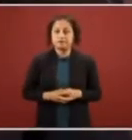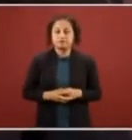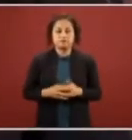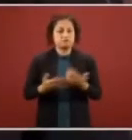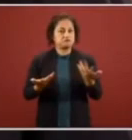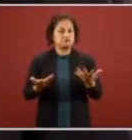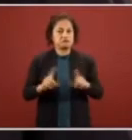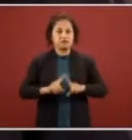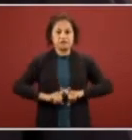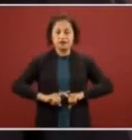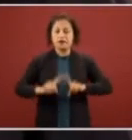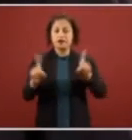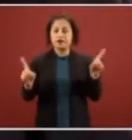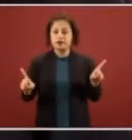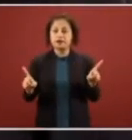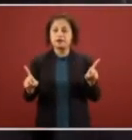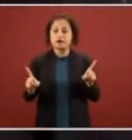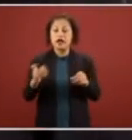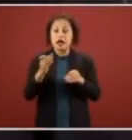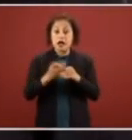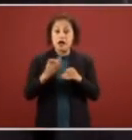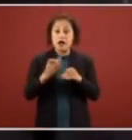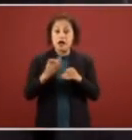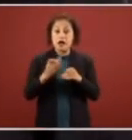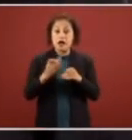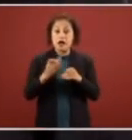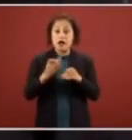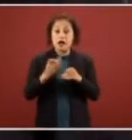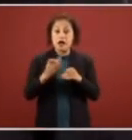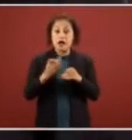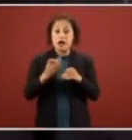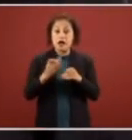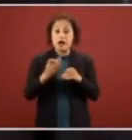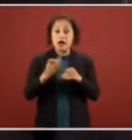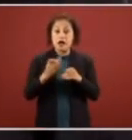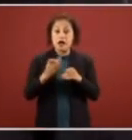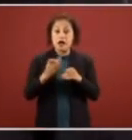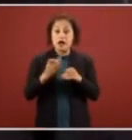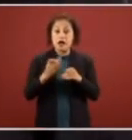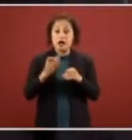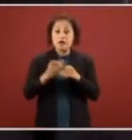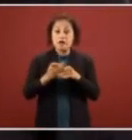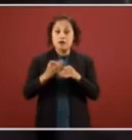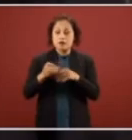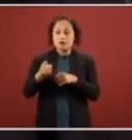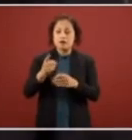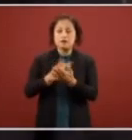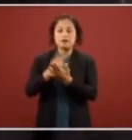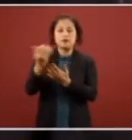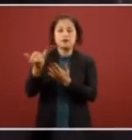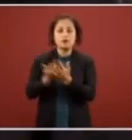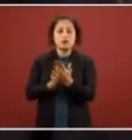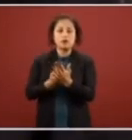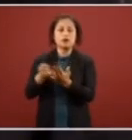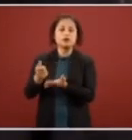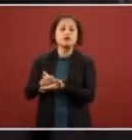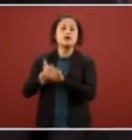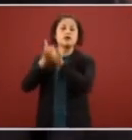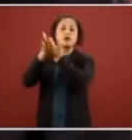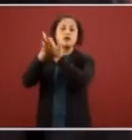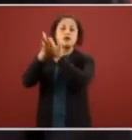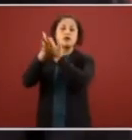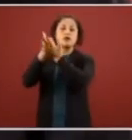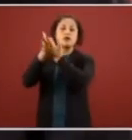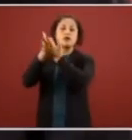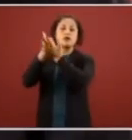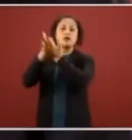Se está beneficiando. They are being benefited. A los pueblos indígenas como nunca